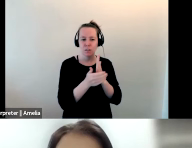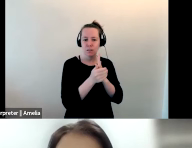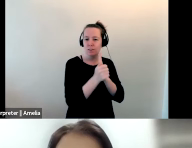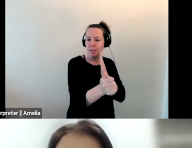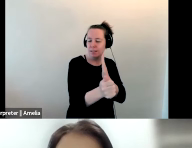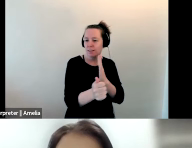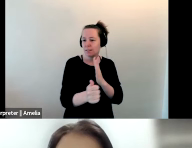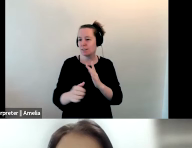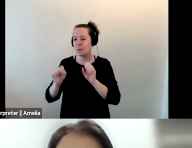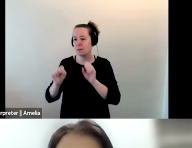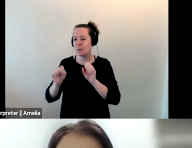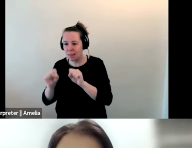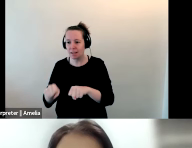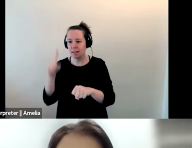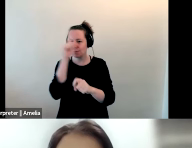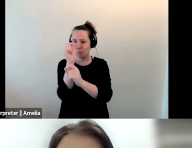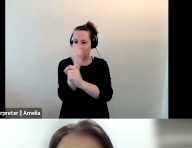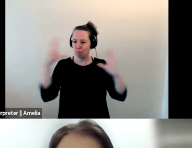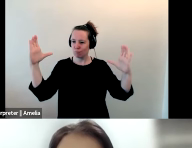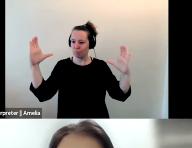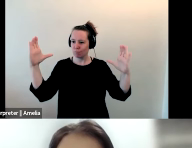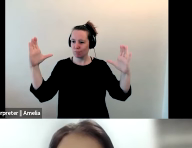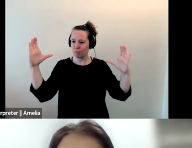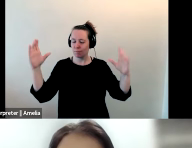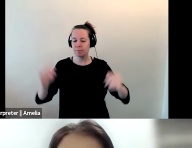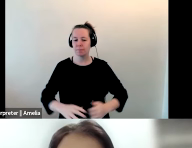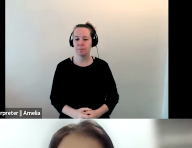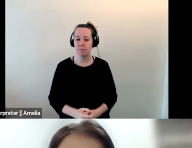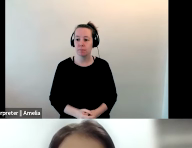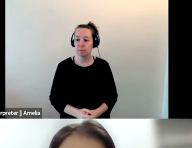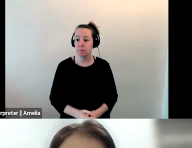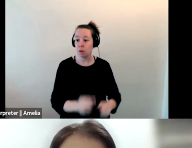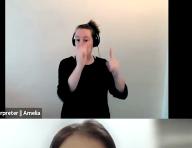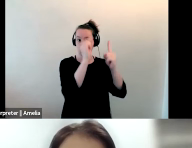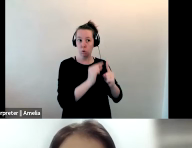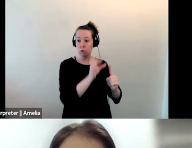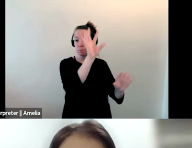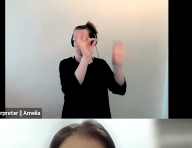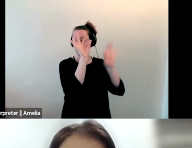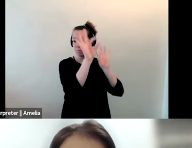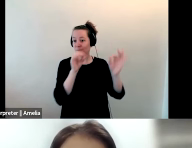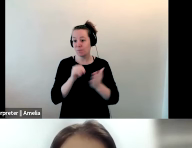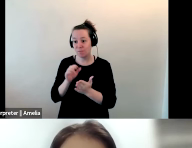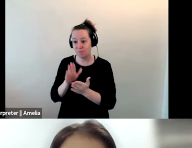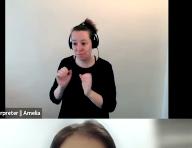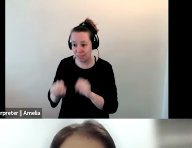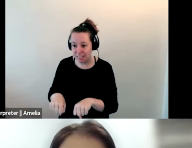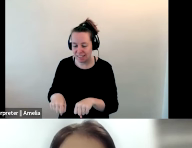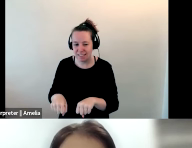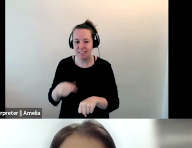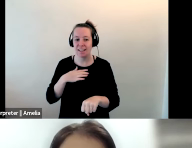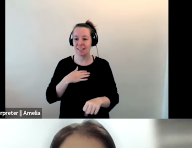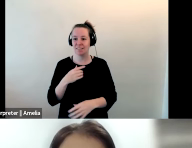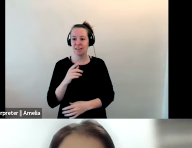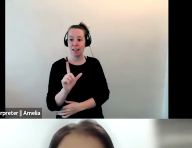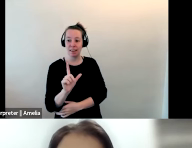use through the word clouds. Now, when you do the Lumina Spark, which again is free until June on our